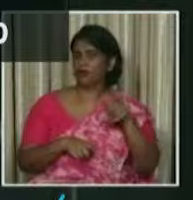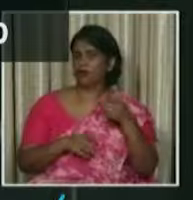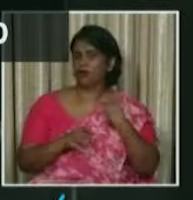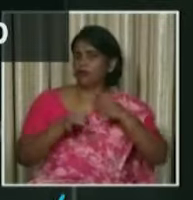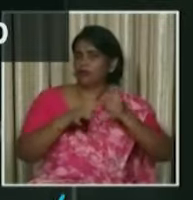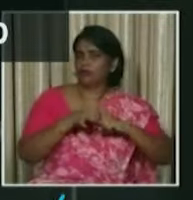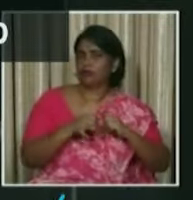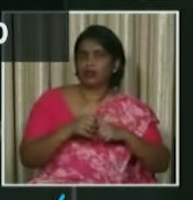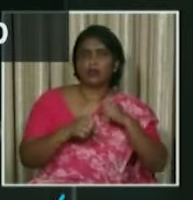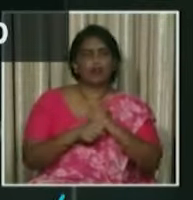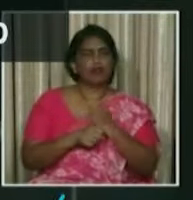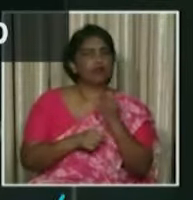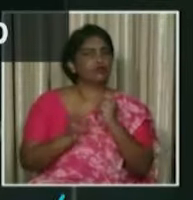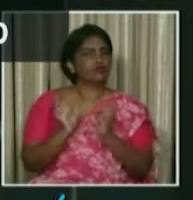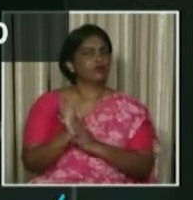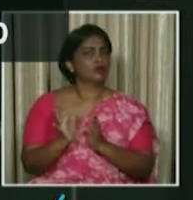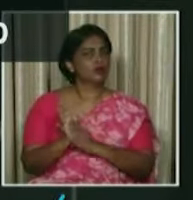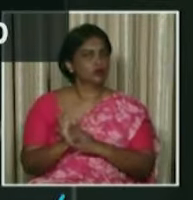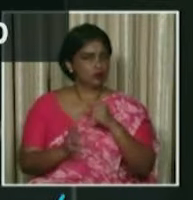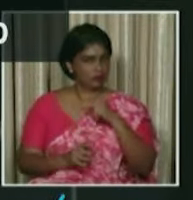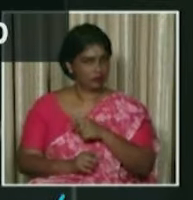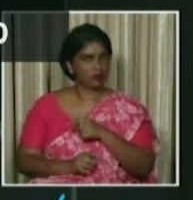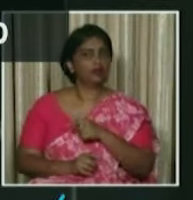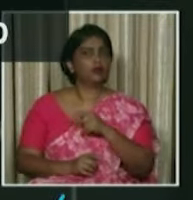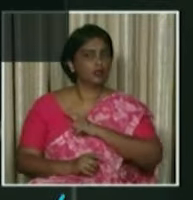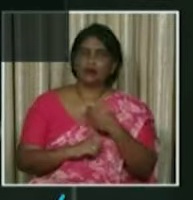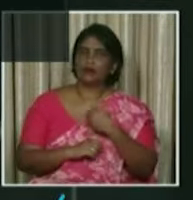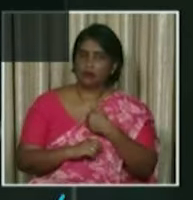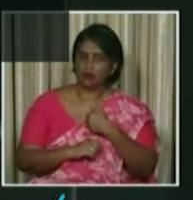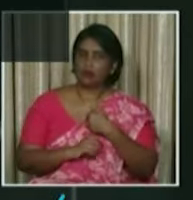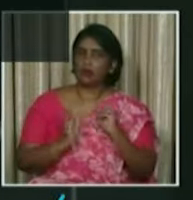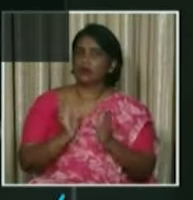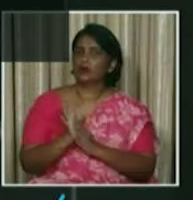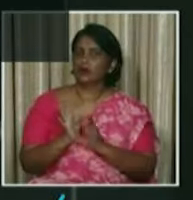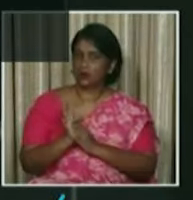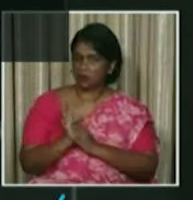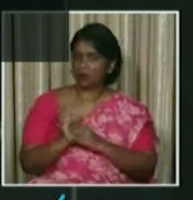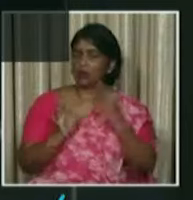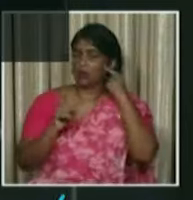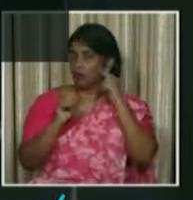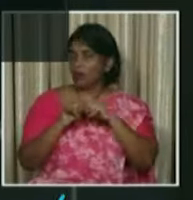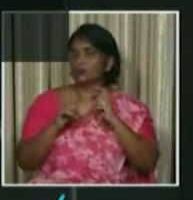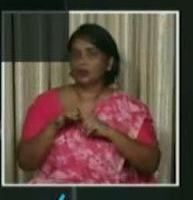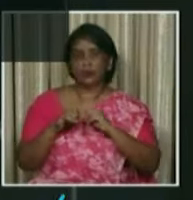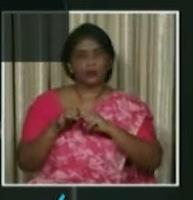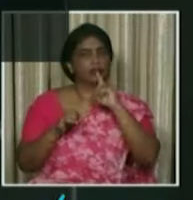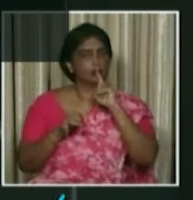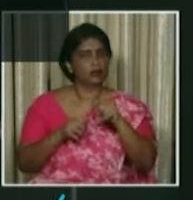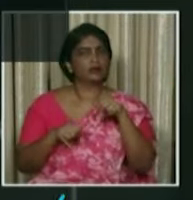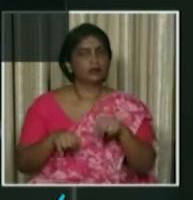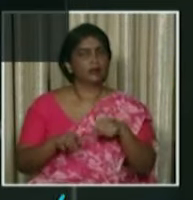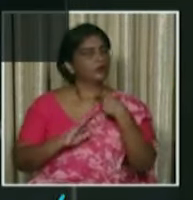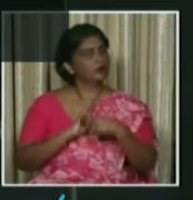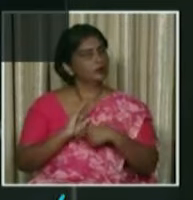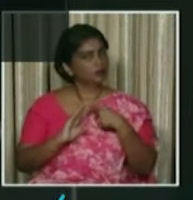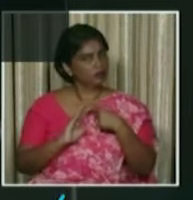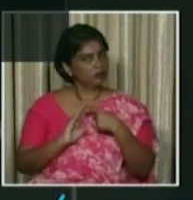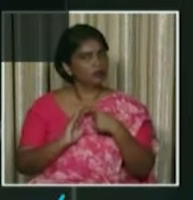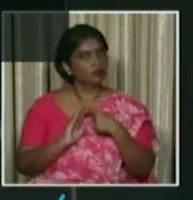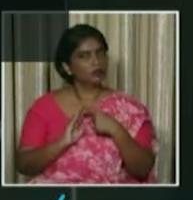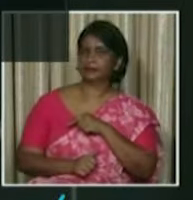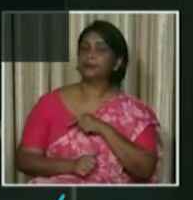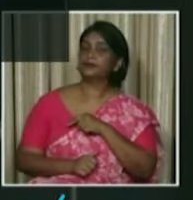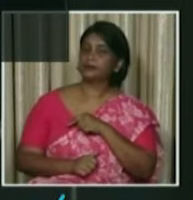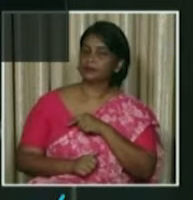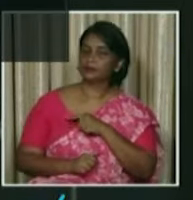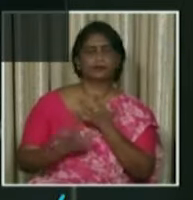committee that this drop is because of this new visa fiasco. The amount of money that will be transferred to this new